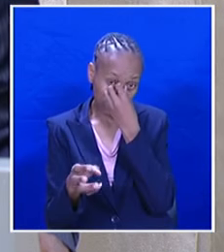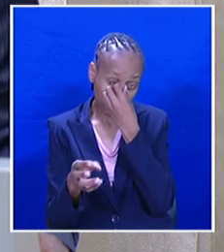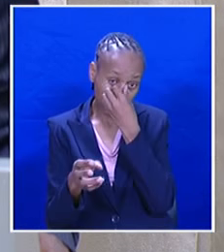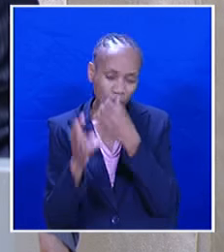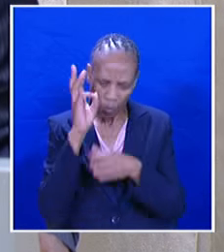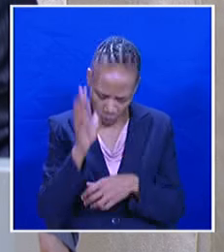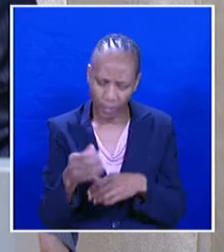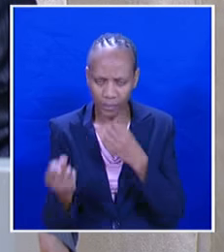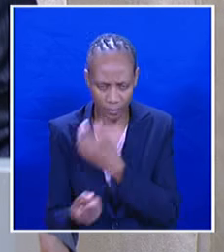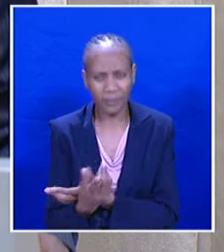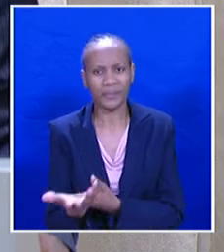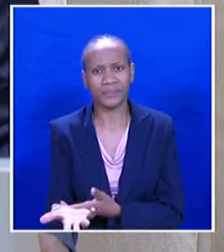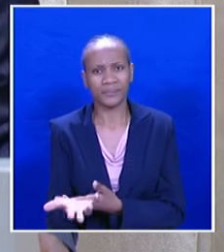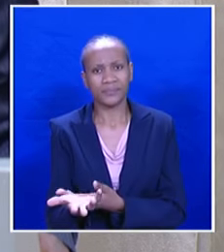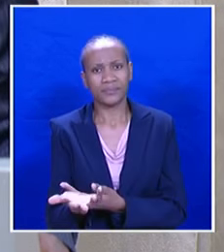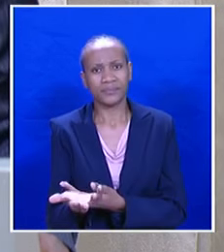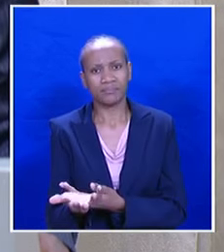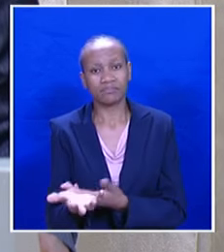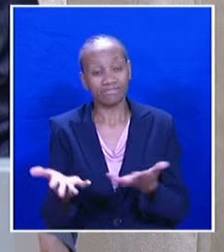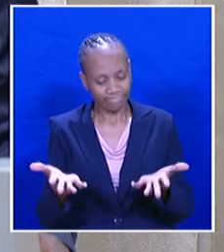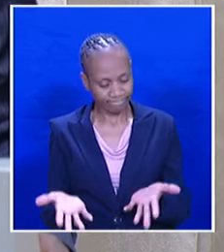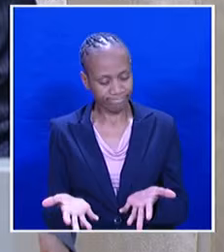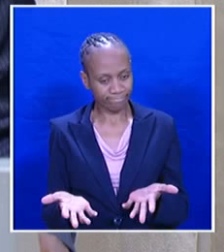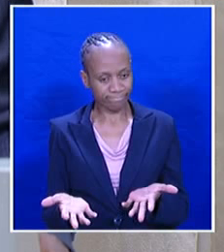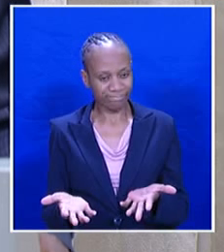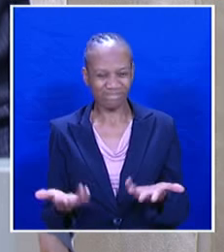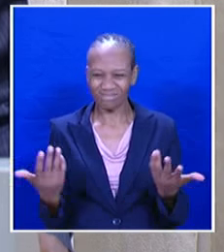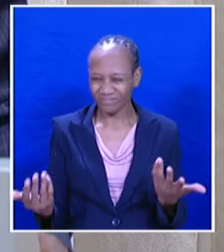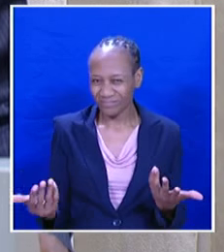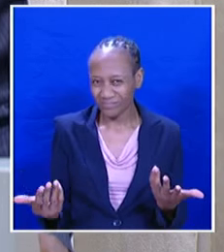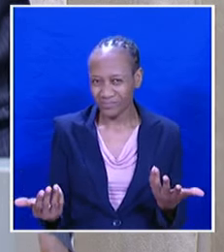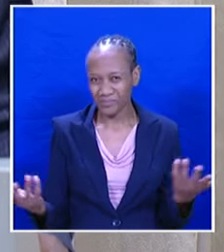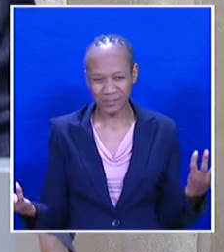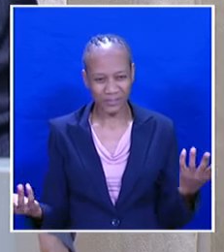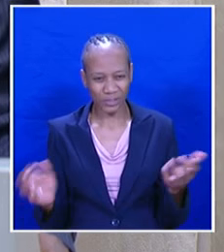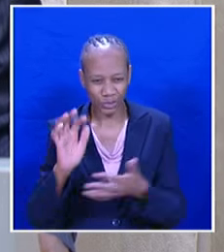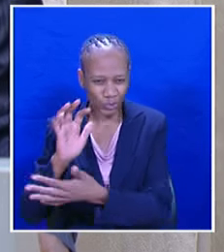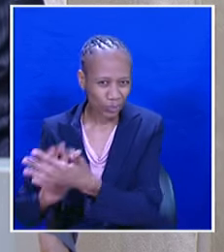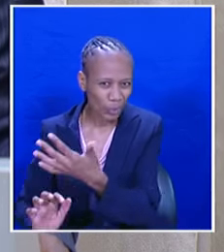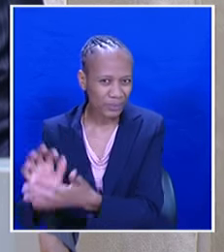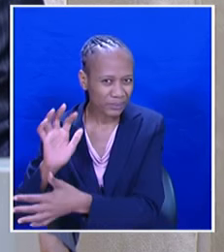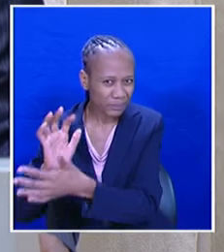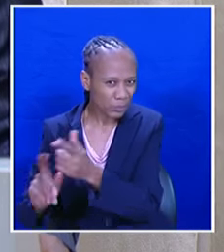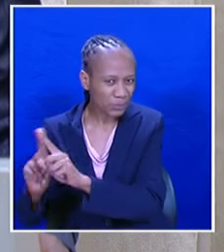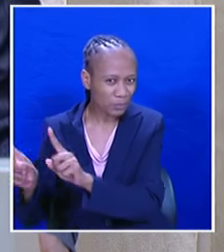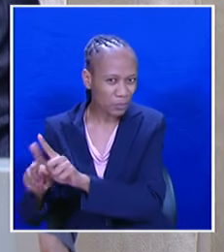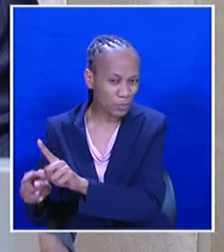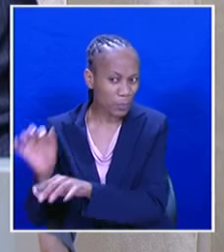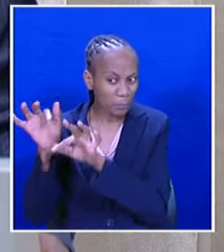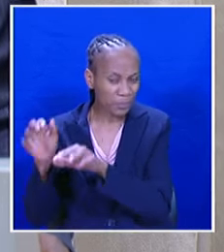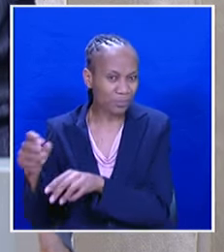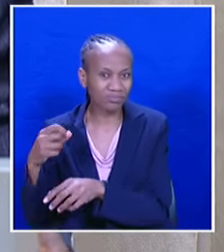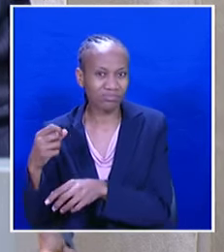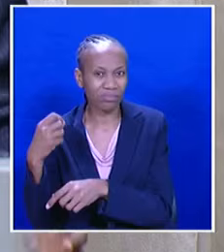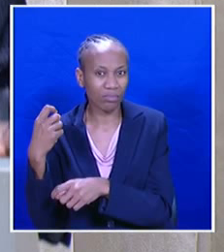all this. Now, all these ghosts and horror stories and things that people are talking about